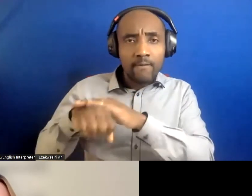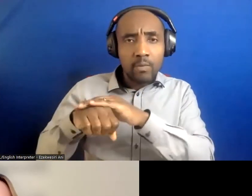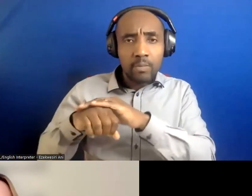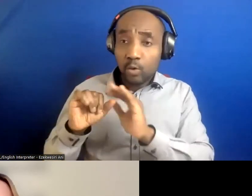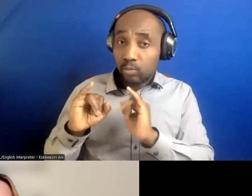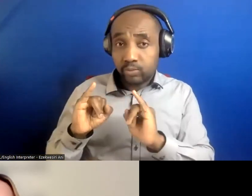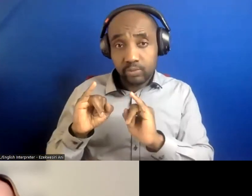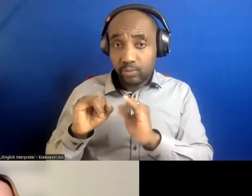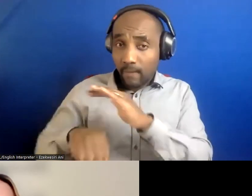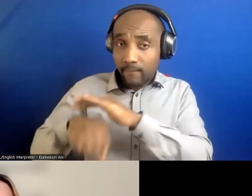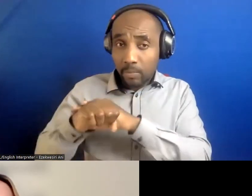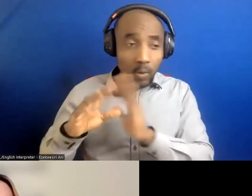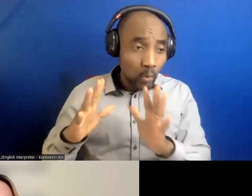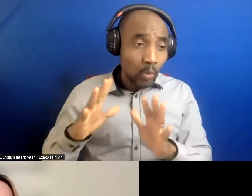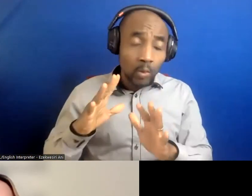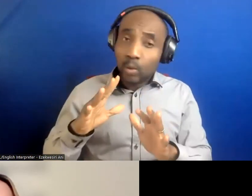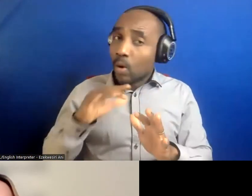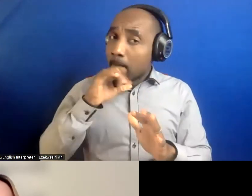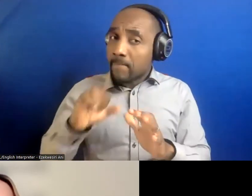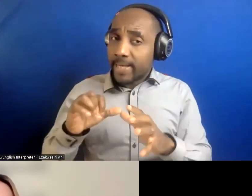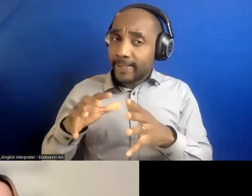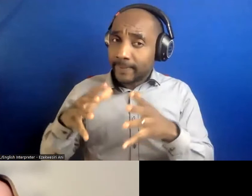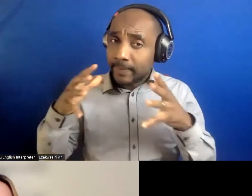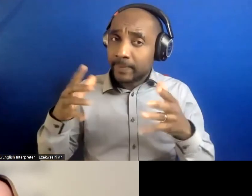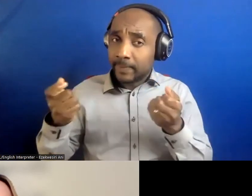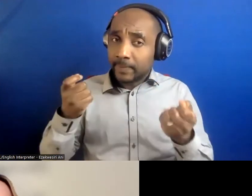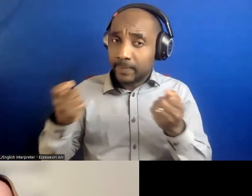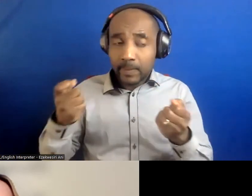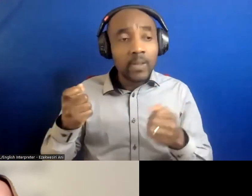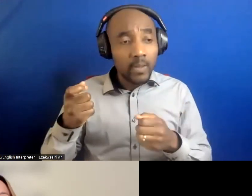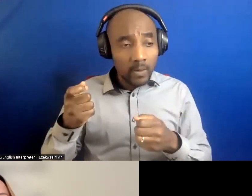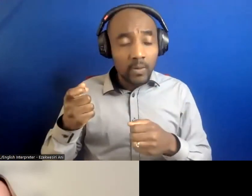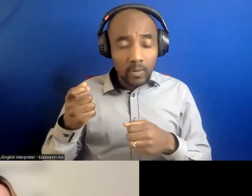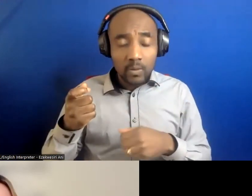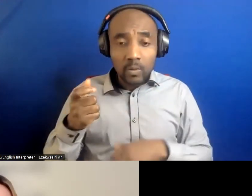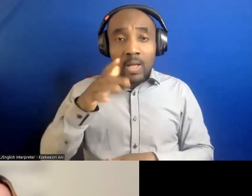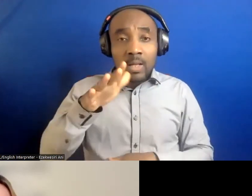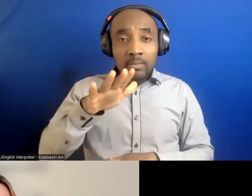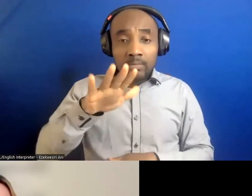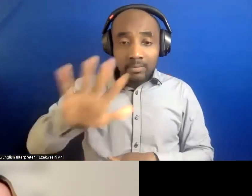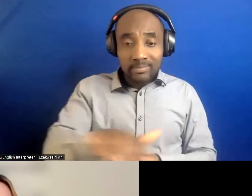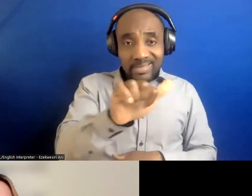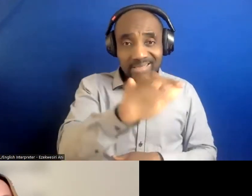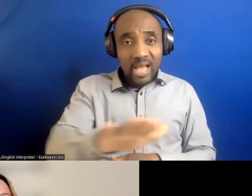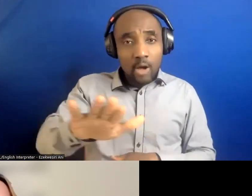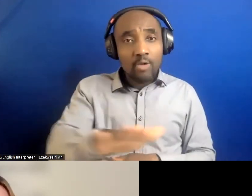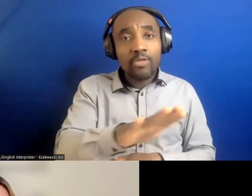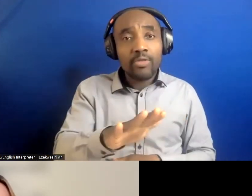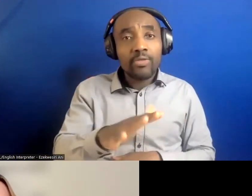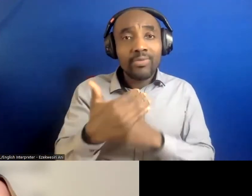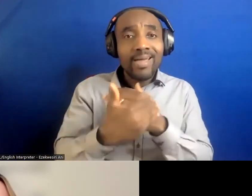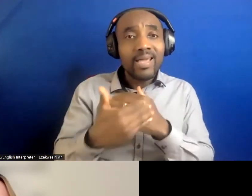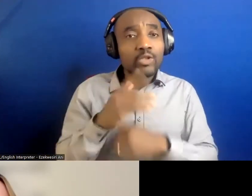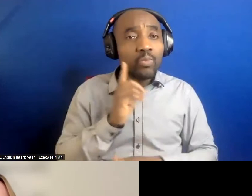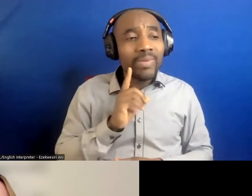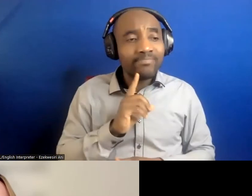female, I don't see very many South Asian females generally in the professional game. What's great is